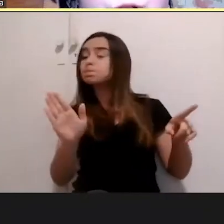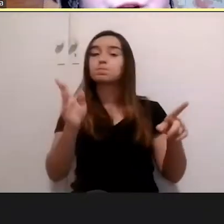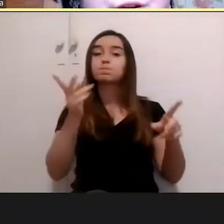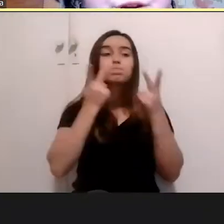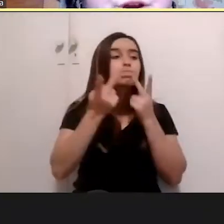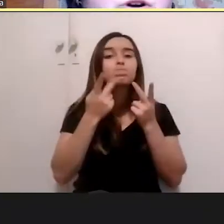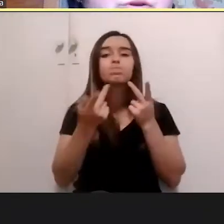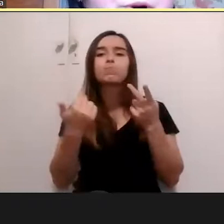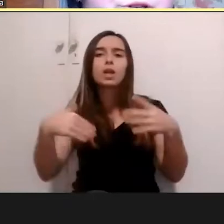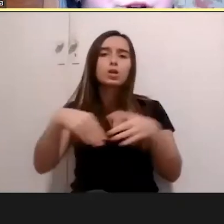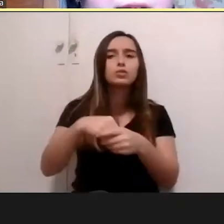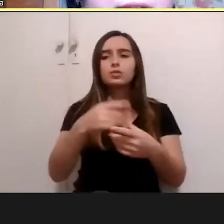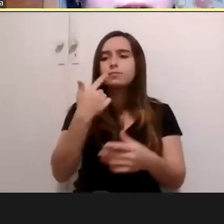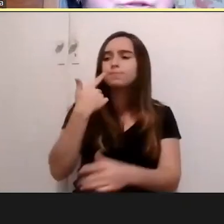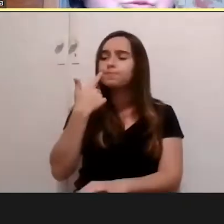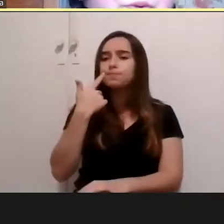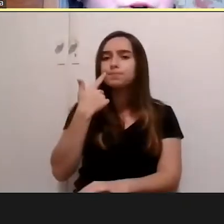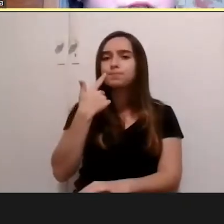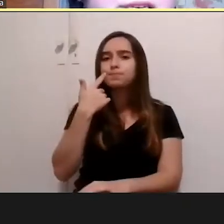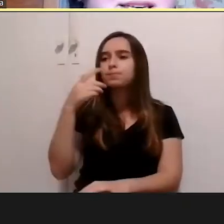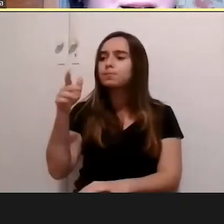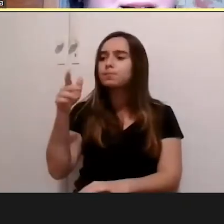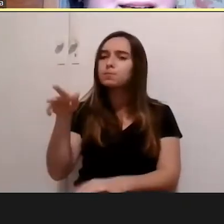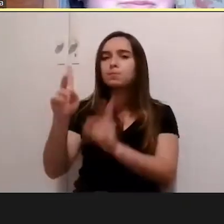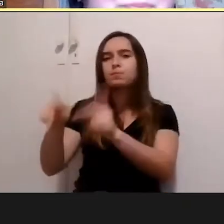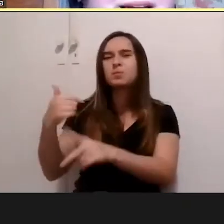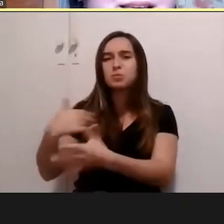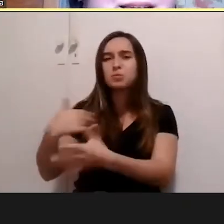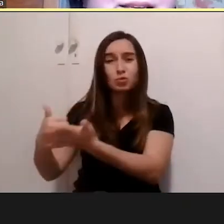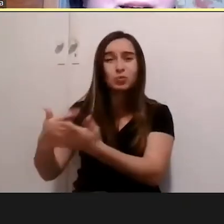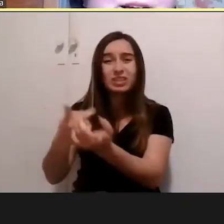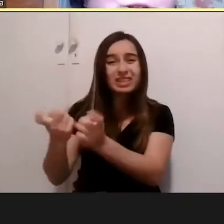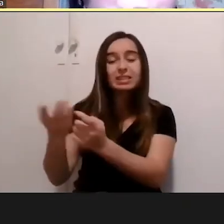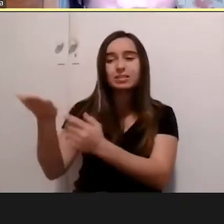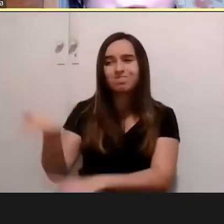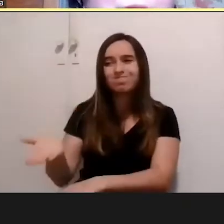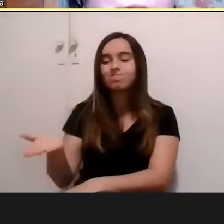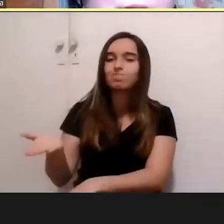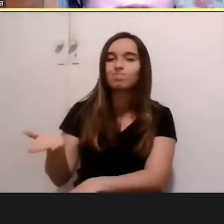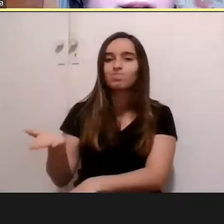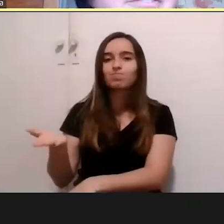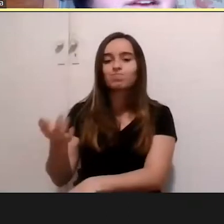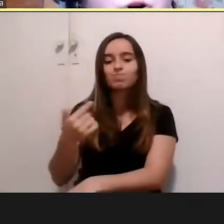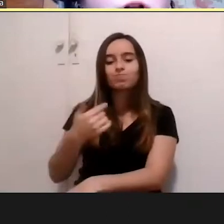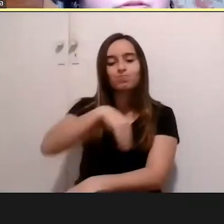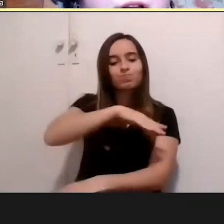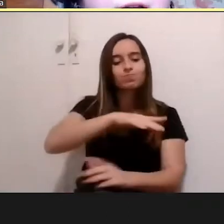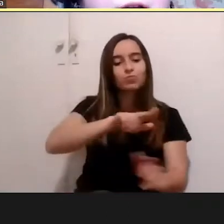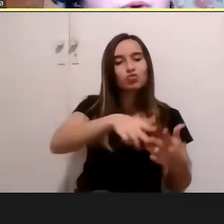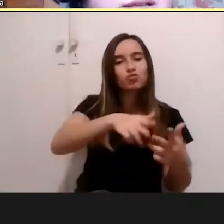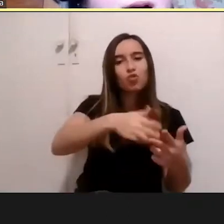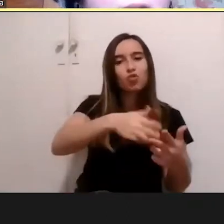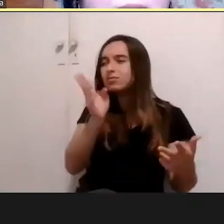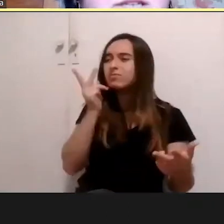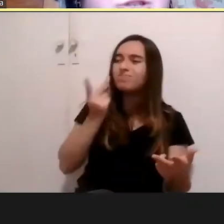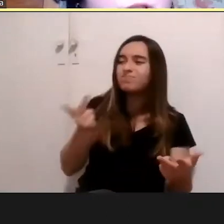inclusion of a person in need of support is not expected to kind of evolve when